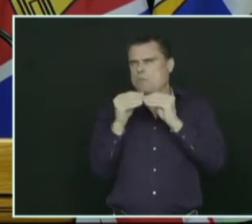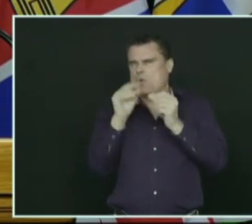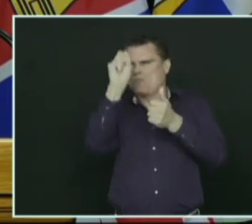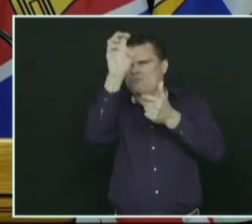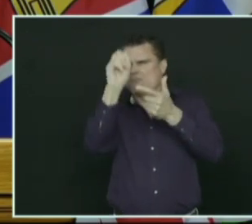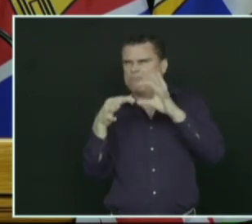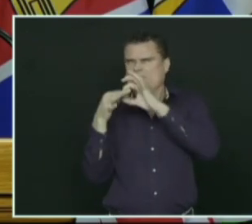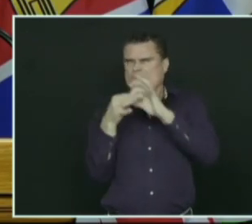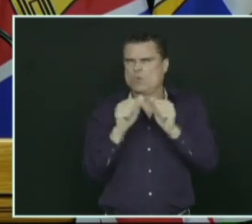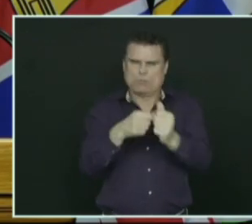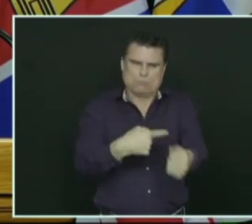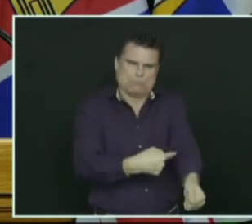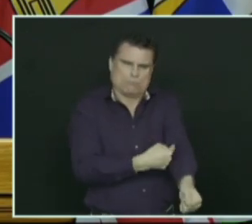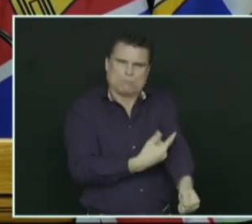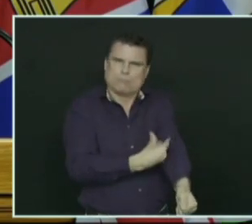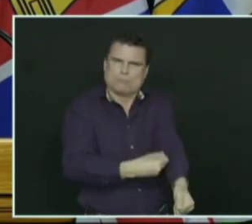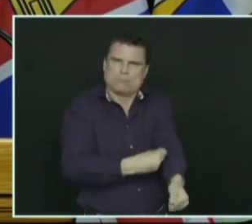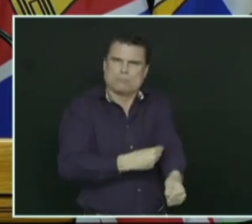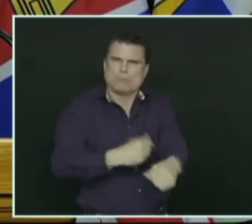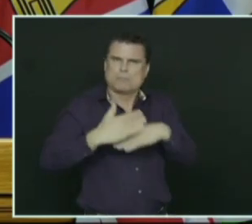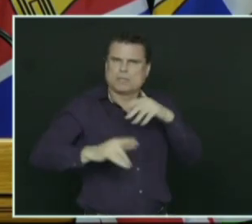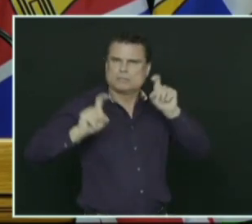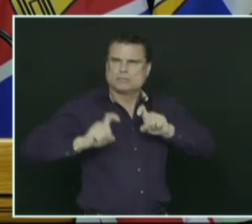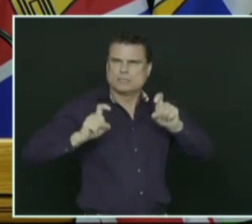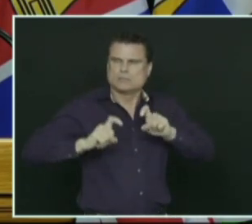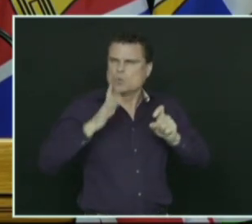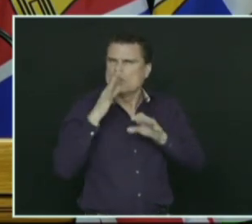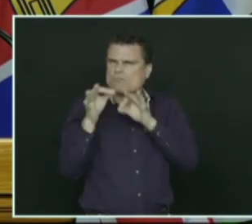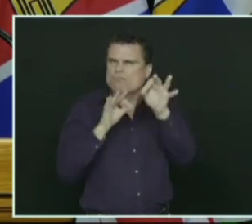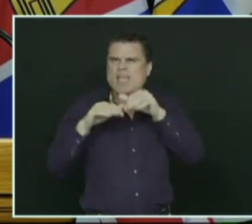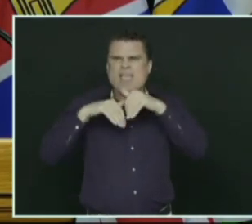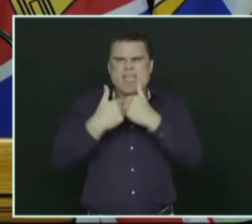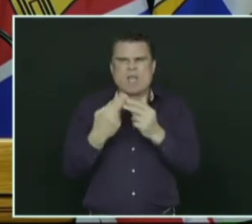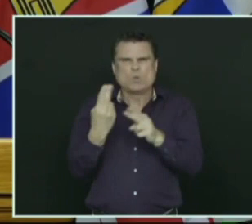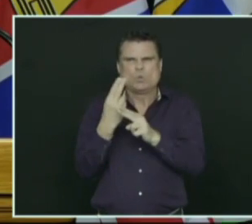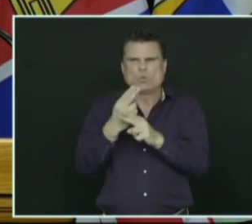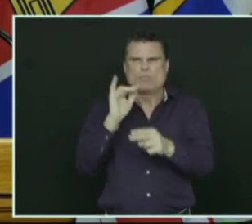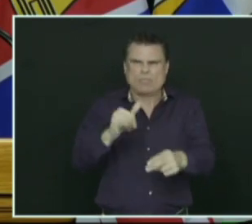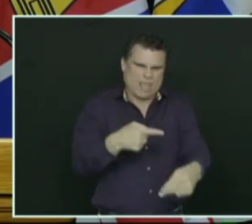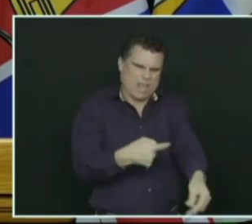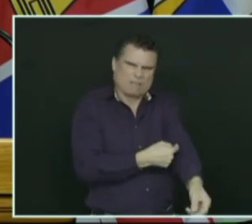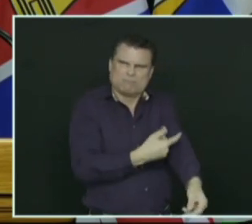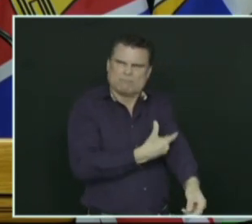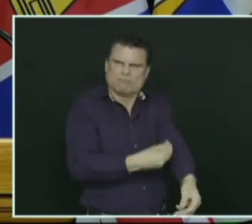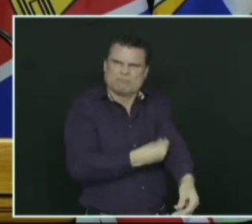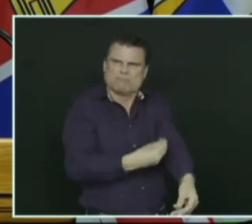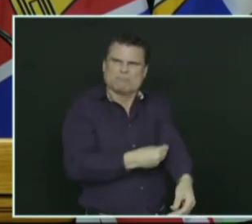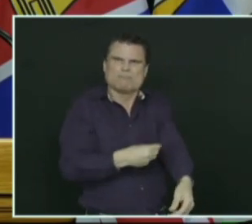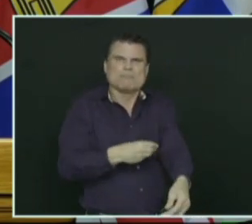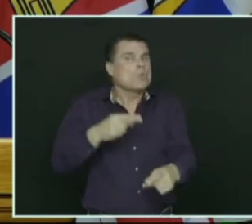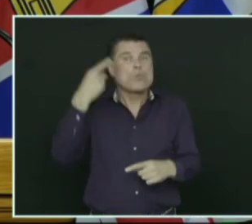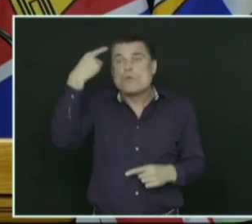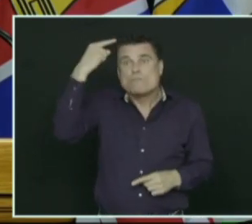of our experience with H1N1 in particular around the world. And there was a lot of discussion internationally